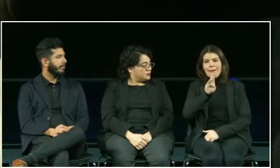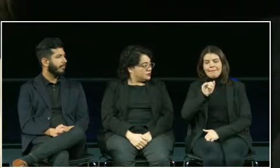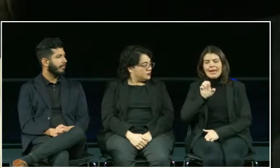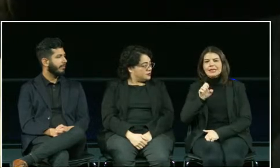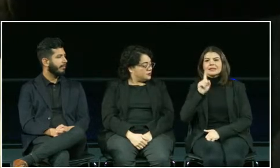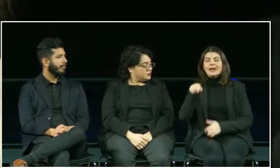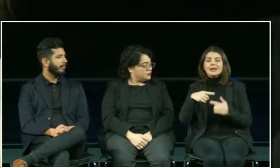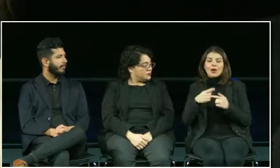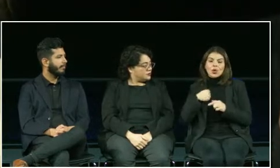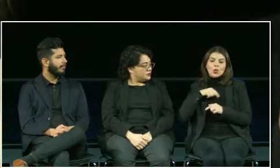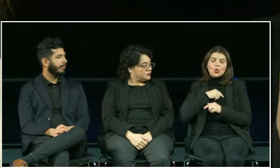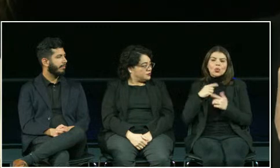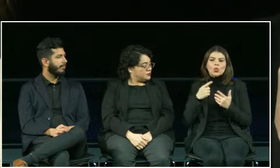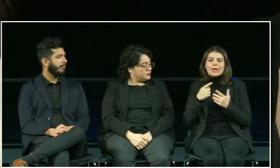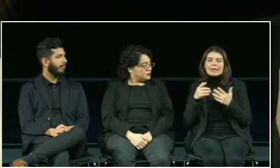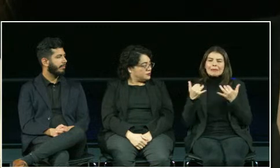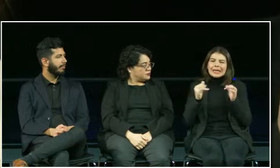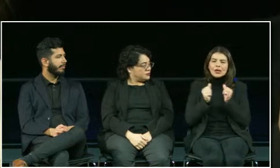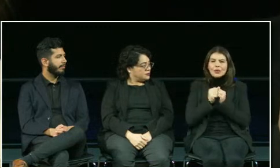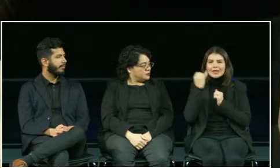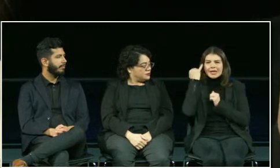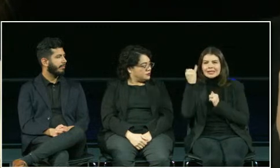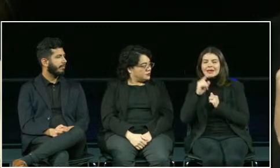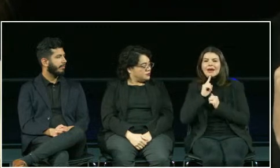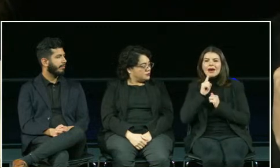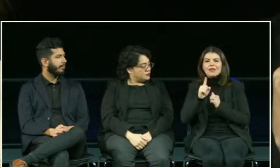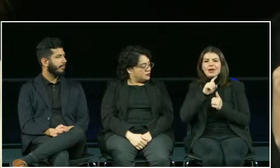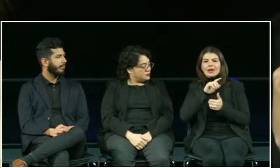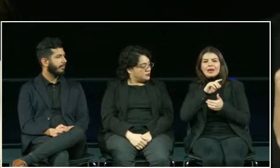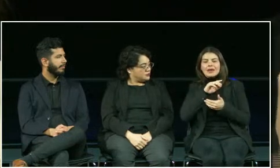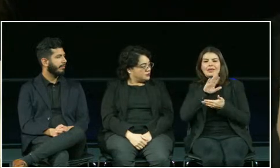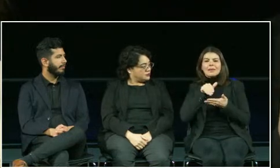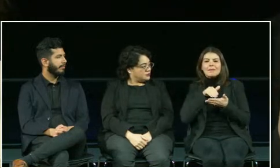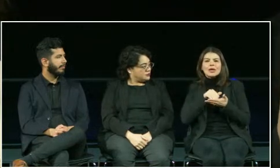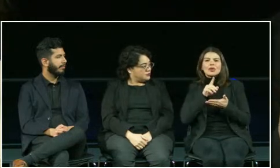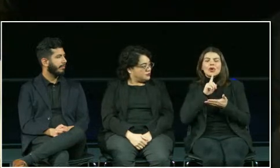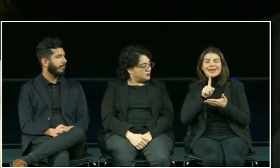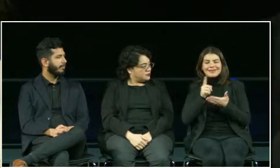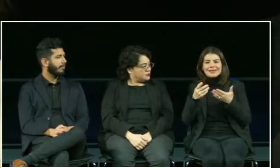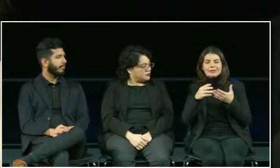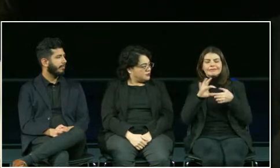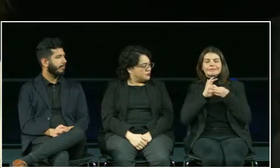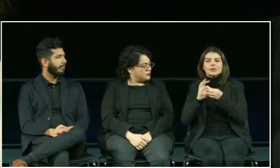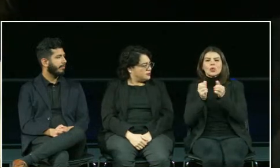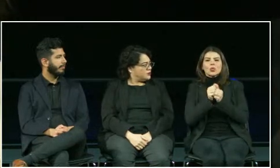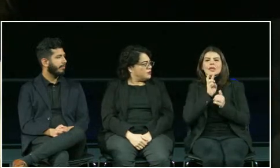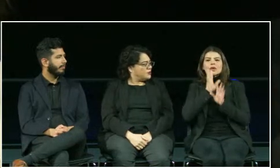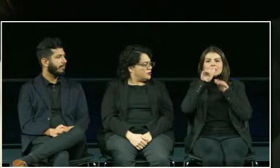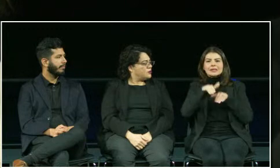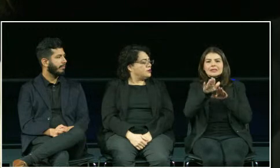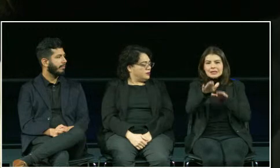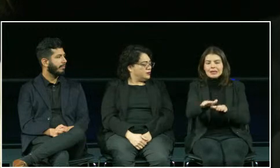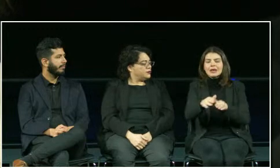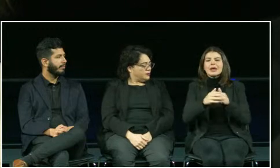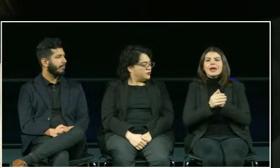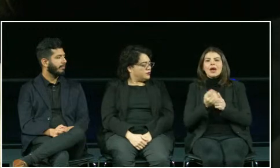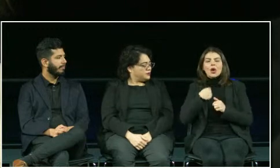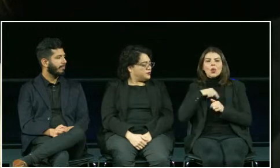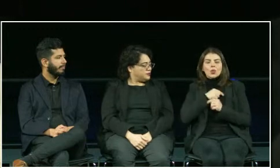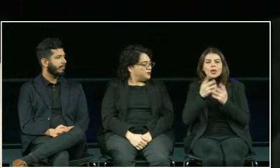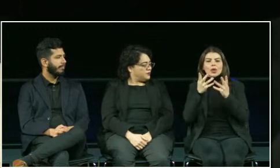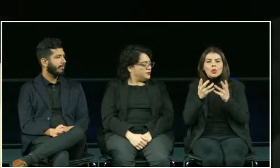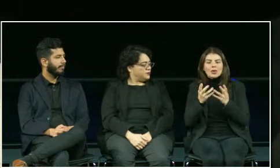And whereas we kind of played around with the myth of the mother of the sea, which is a famous myth in Greenland, in order